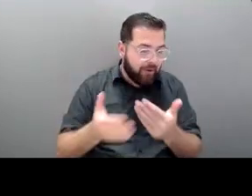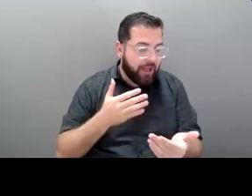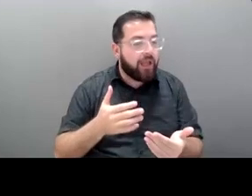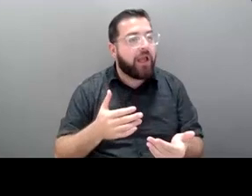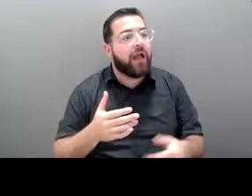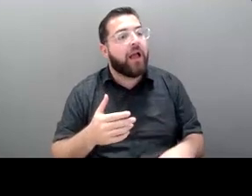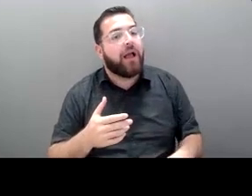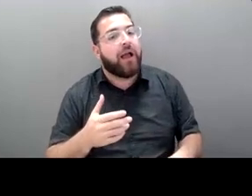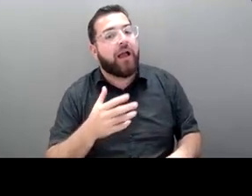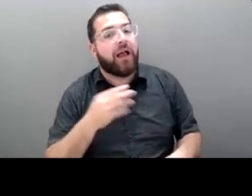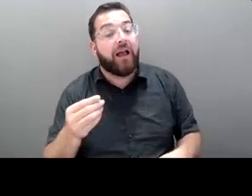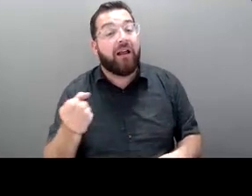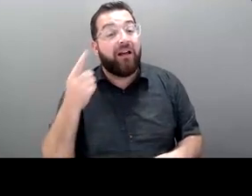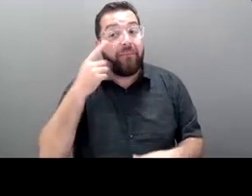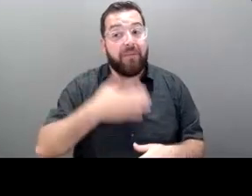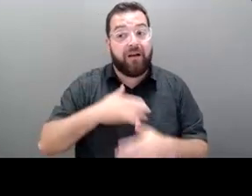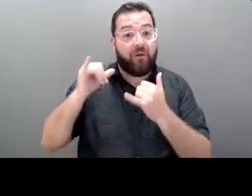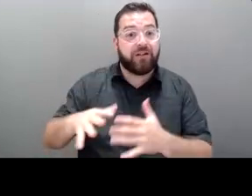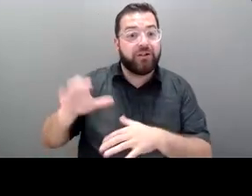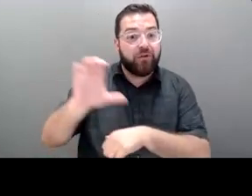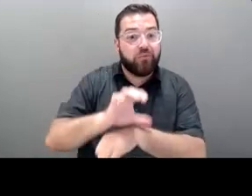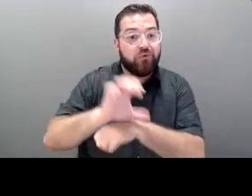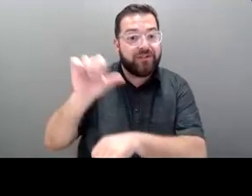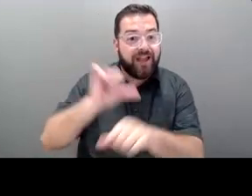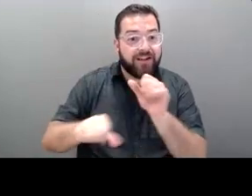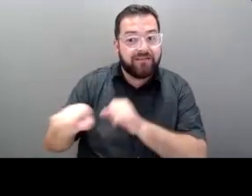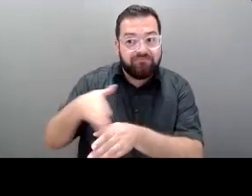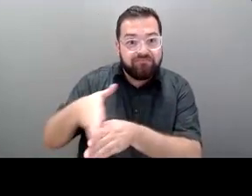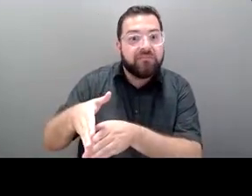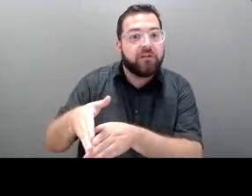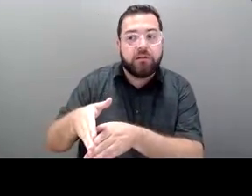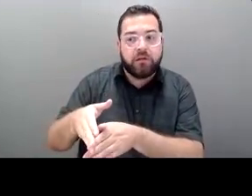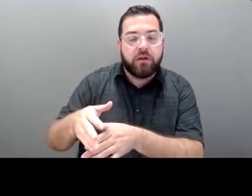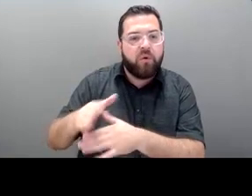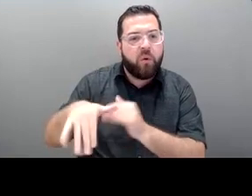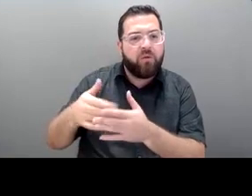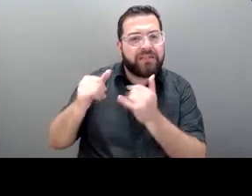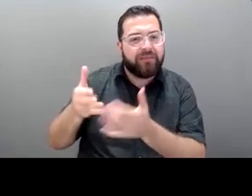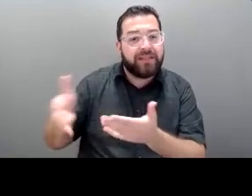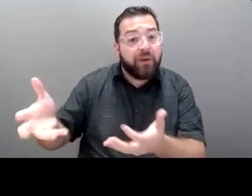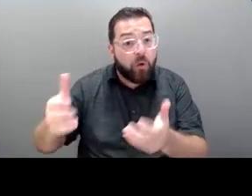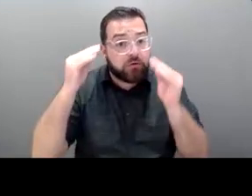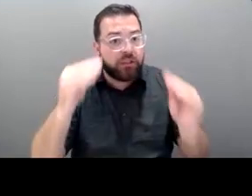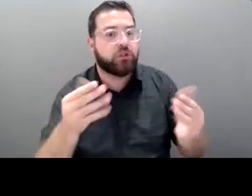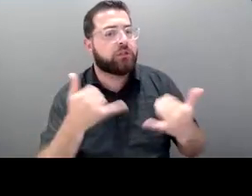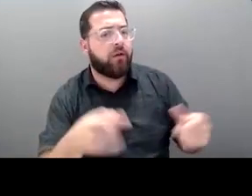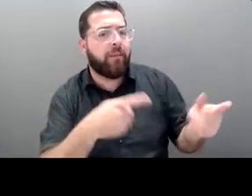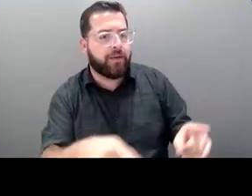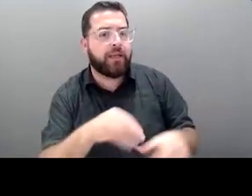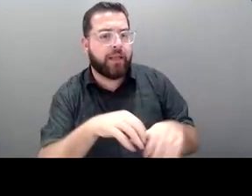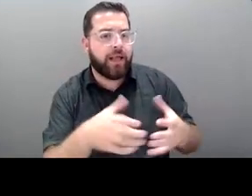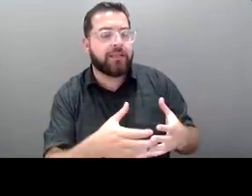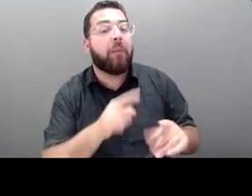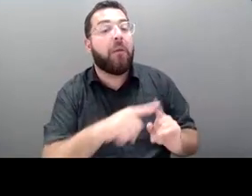finding in my computer science colleagues kind of the same thing. All the things that he was wanting to teach are then happening through that